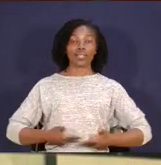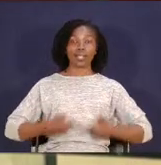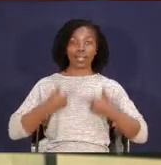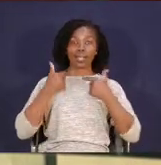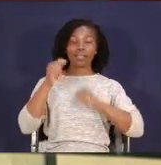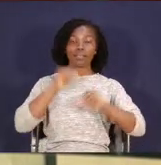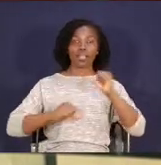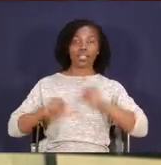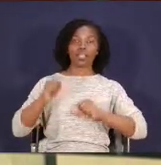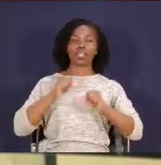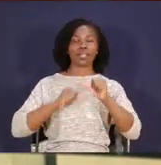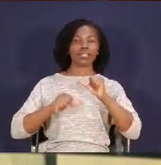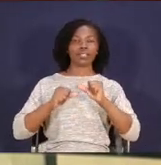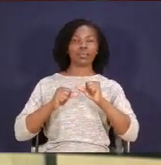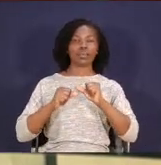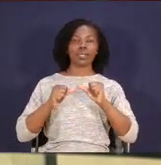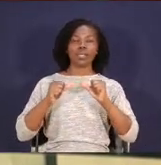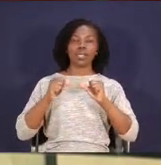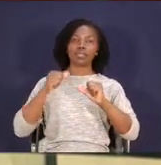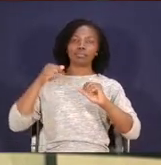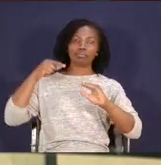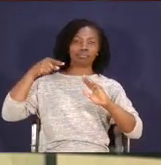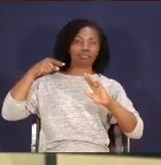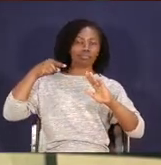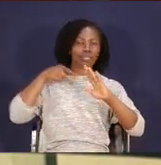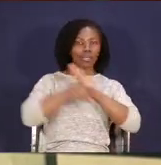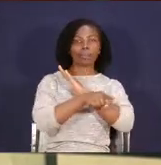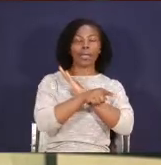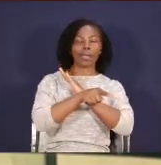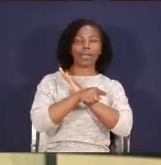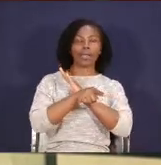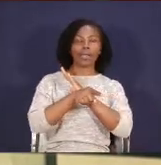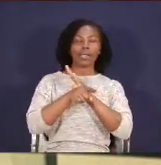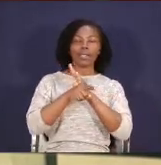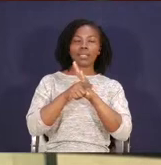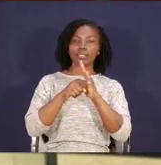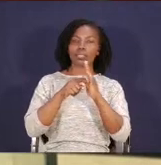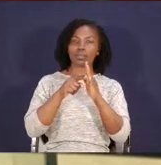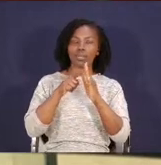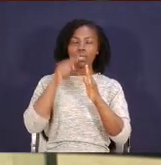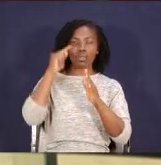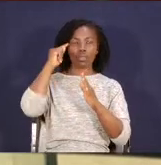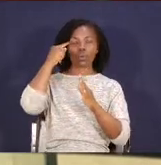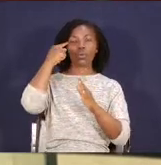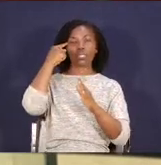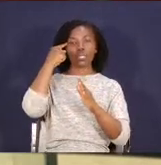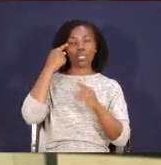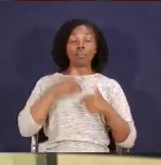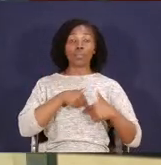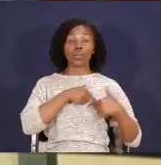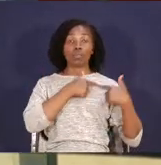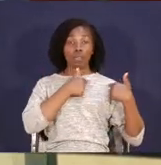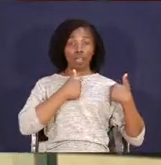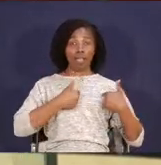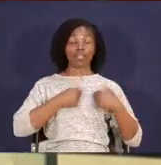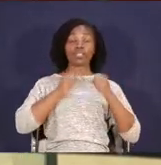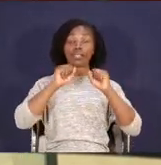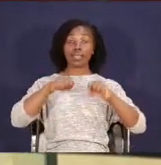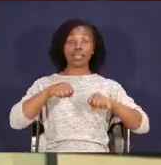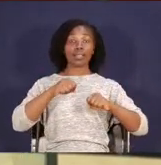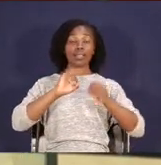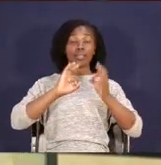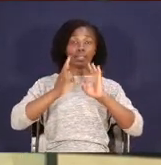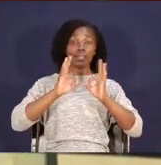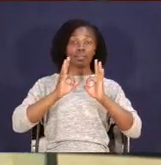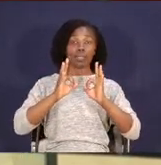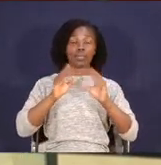sword, piercing to the division of soul and spirit, joint and marrow, and discerning the thoughts and intentions of the heart. And therefore, as we come to the